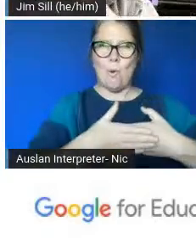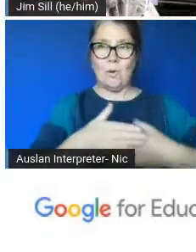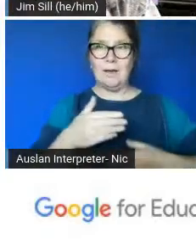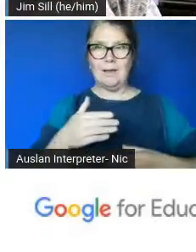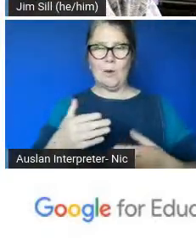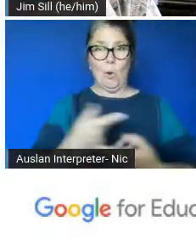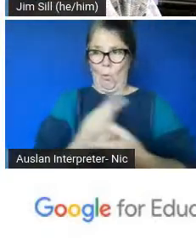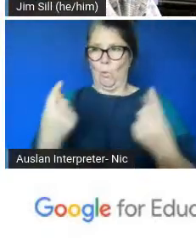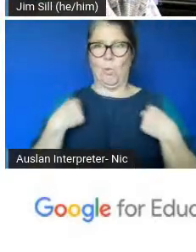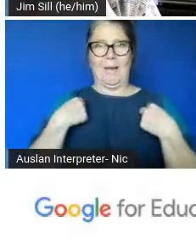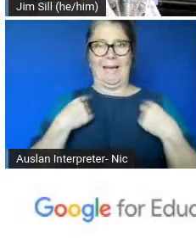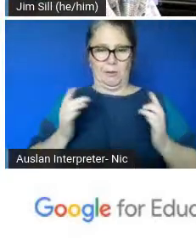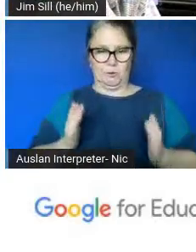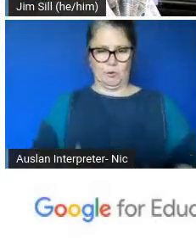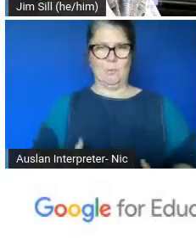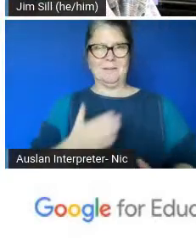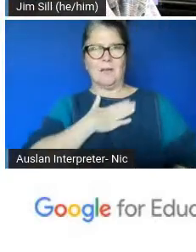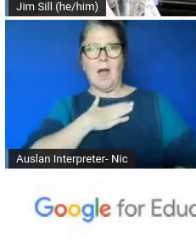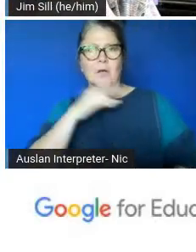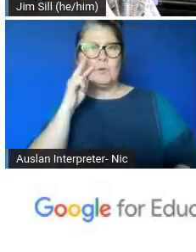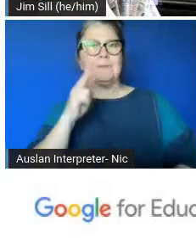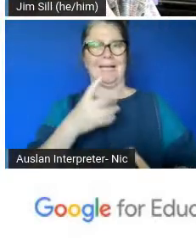into another culture,